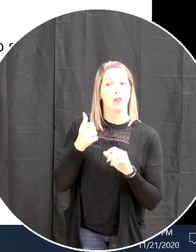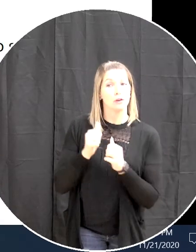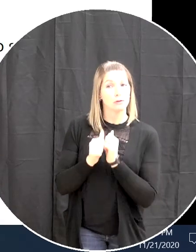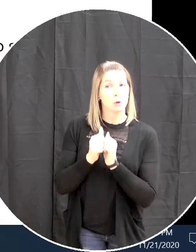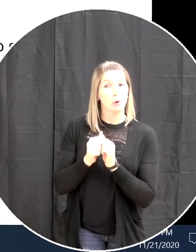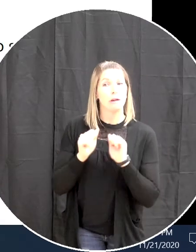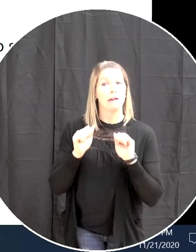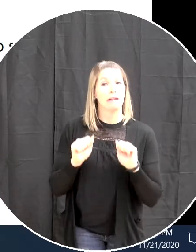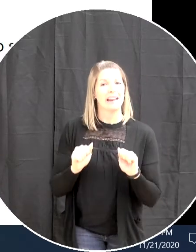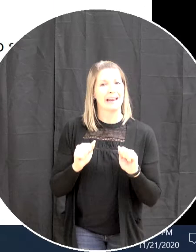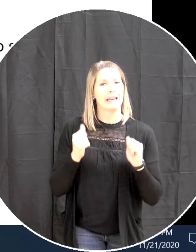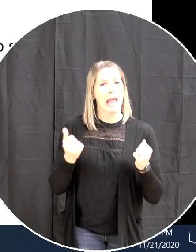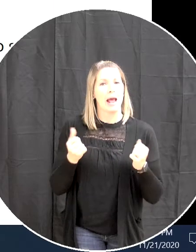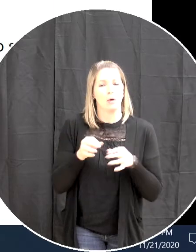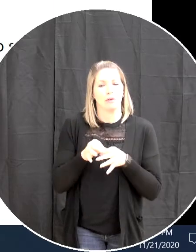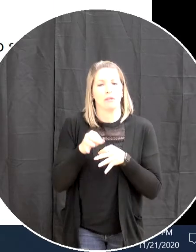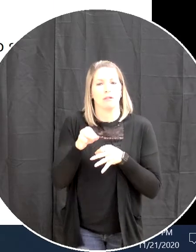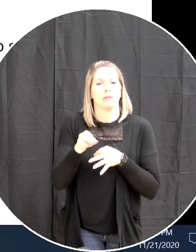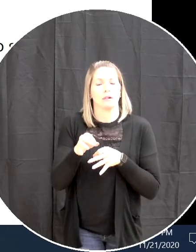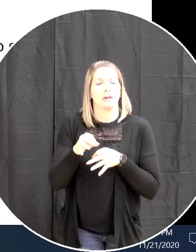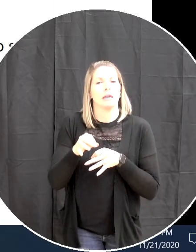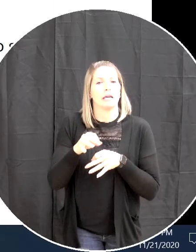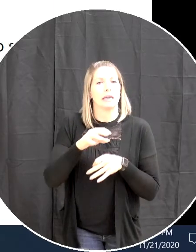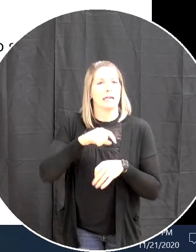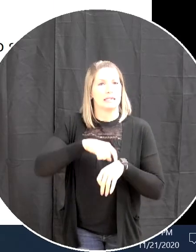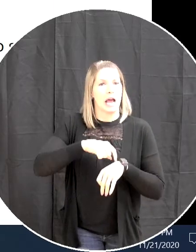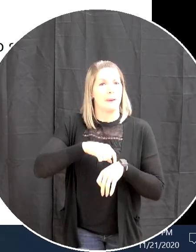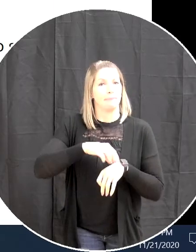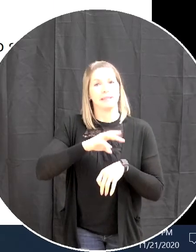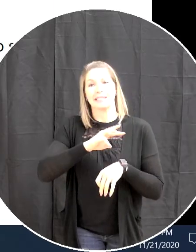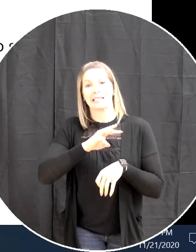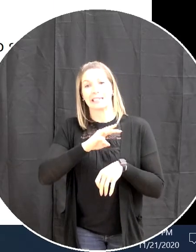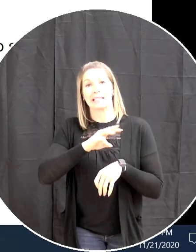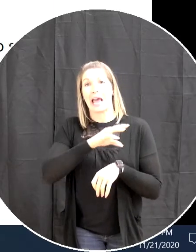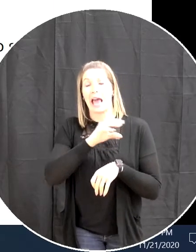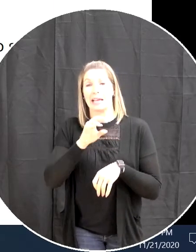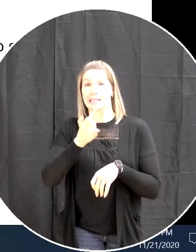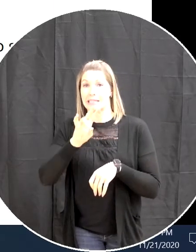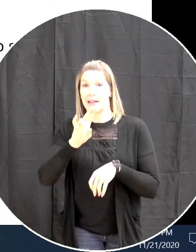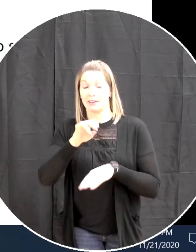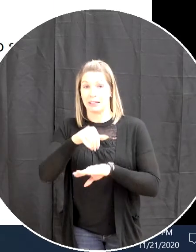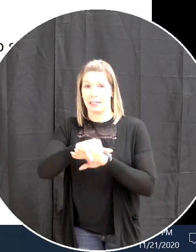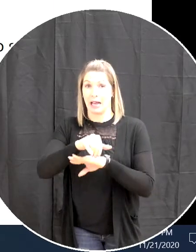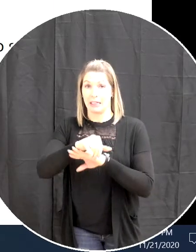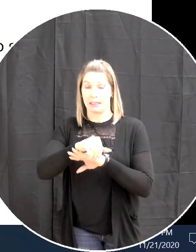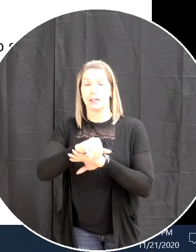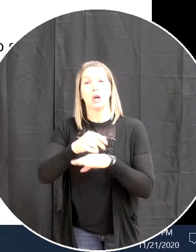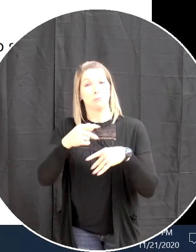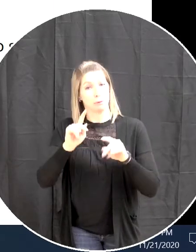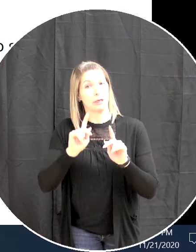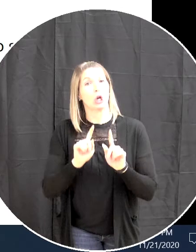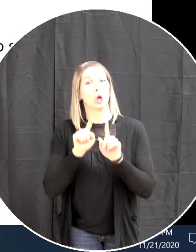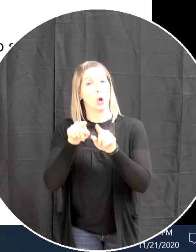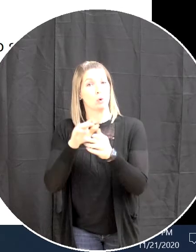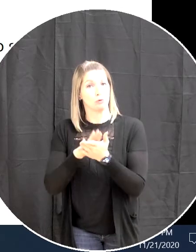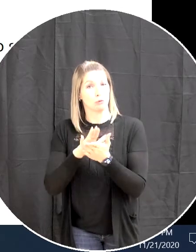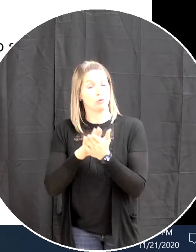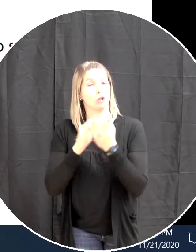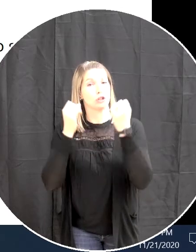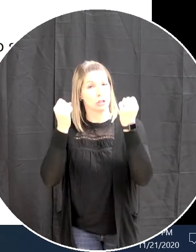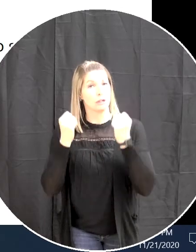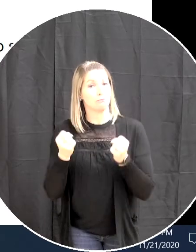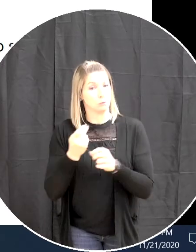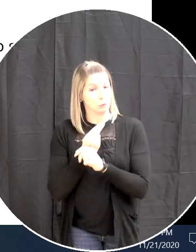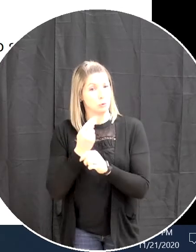6 p.m. now till 7 p.m. to allow for parent coaches to come off work and do their thing. We've